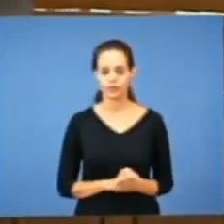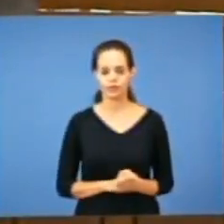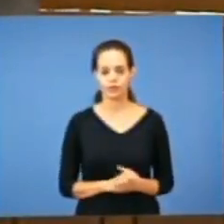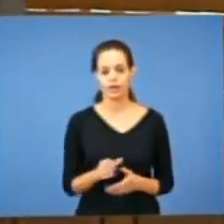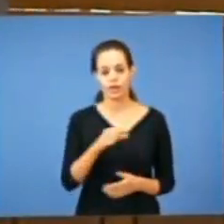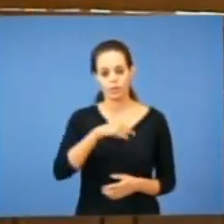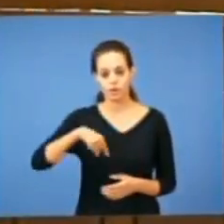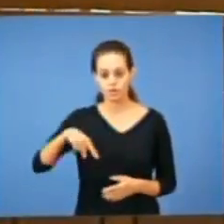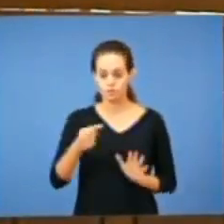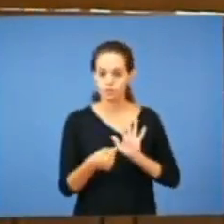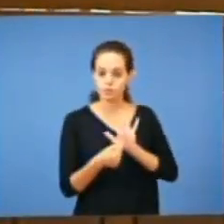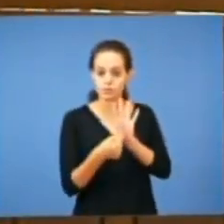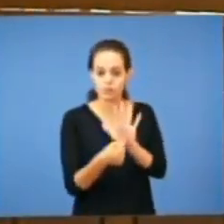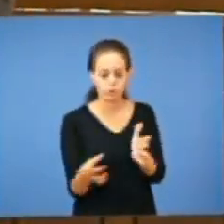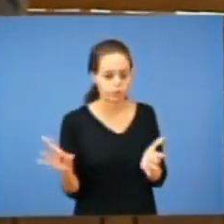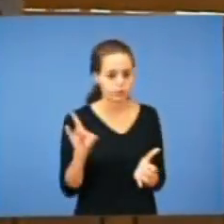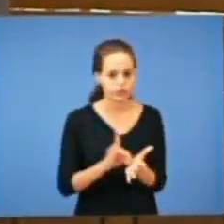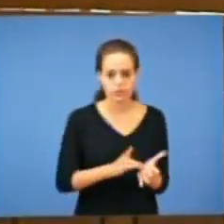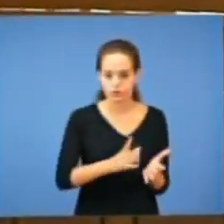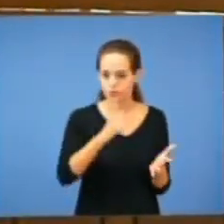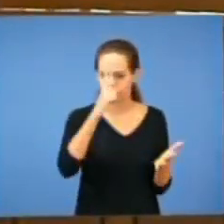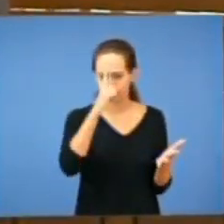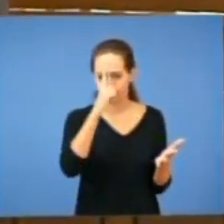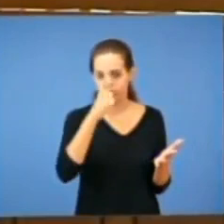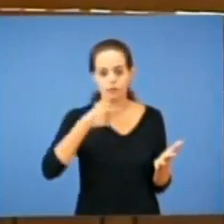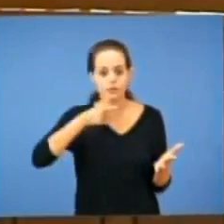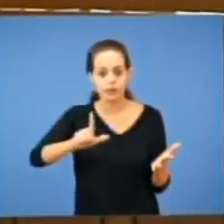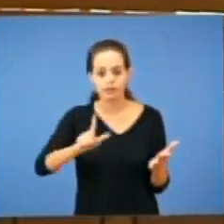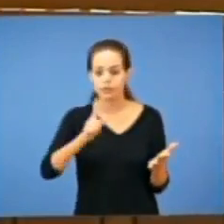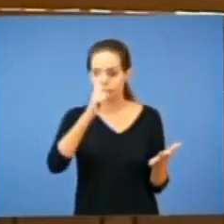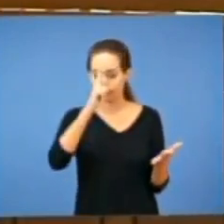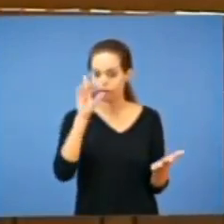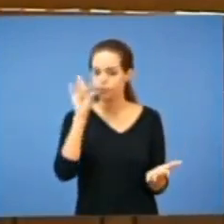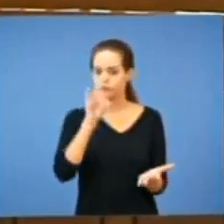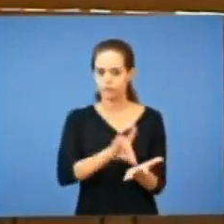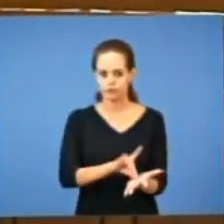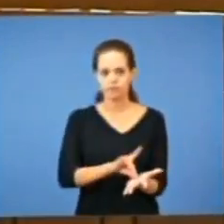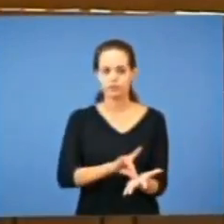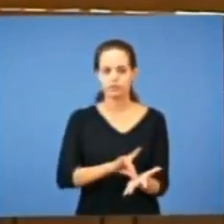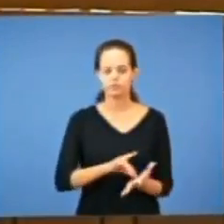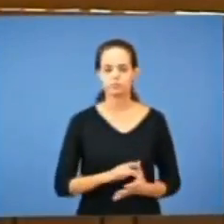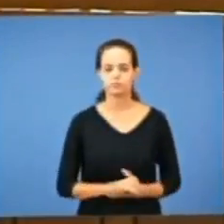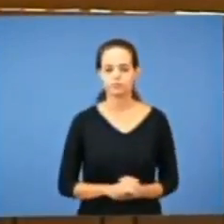don't bring topics there are, we only bring topics that are in the original.